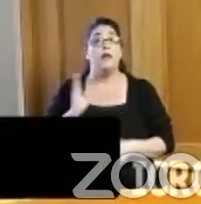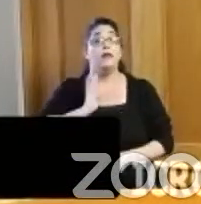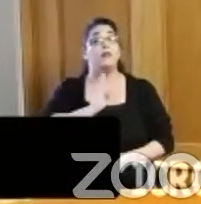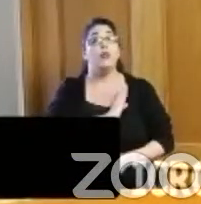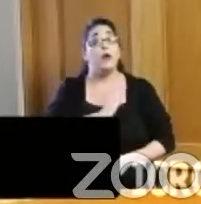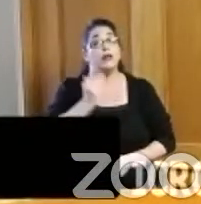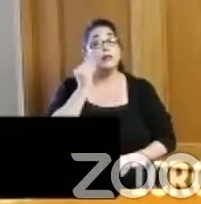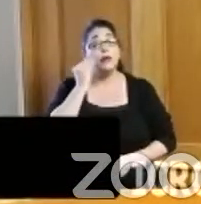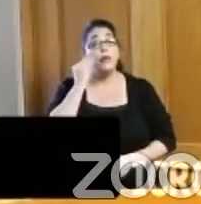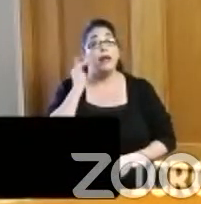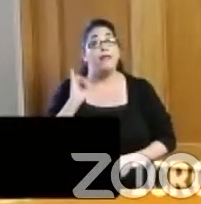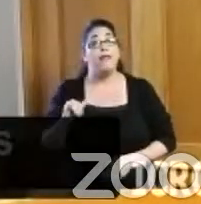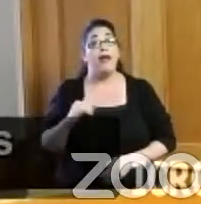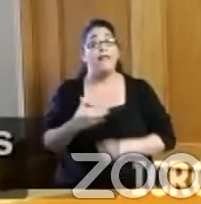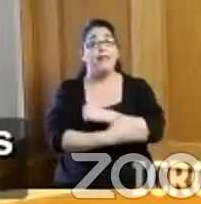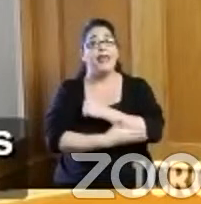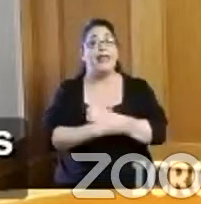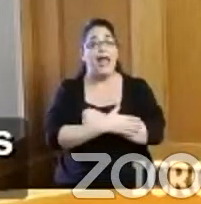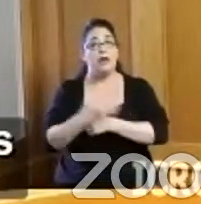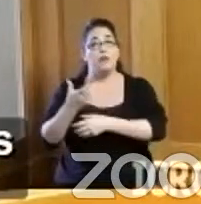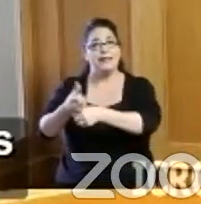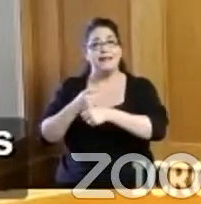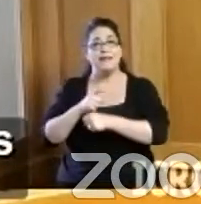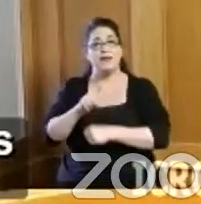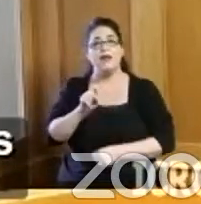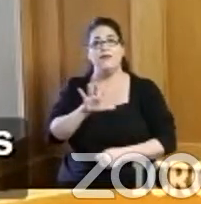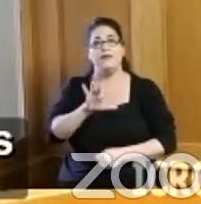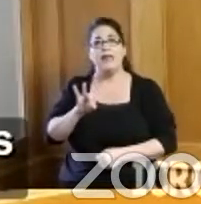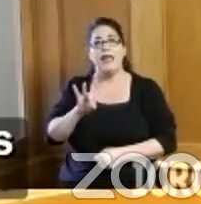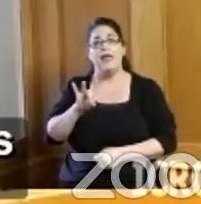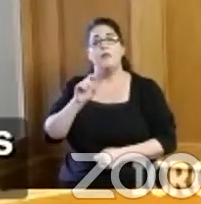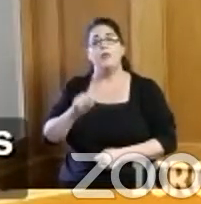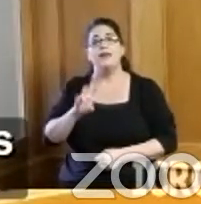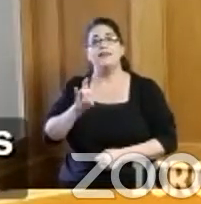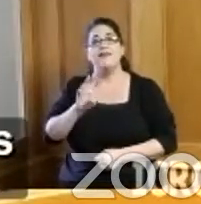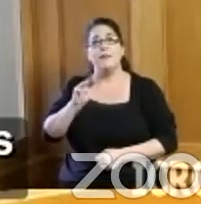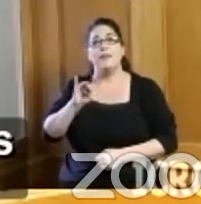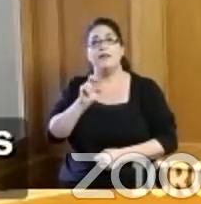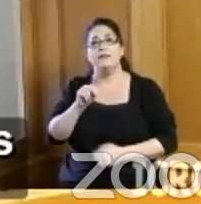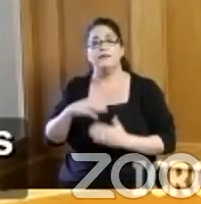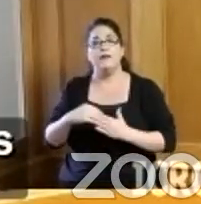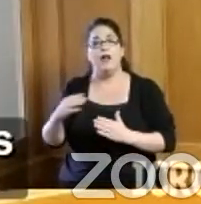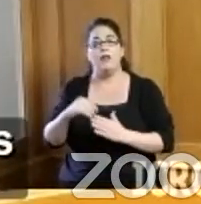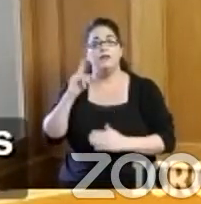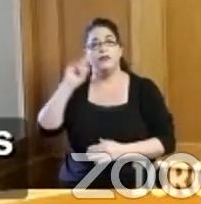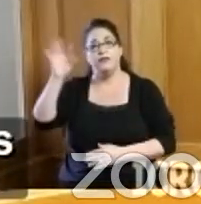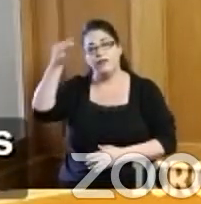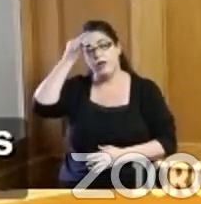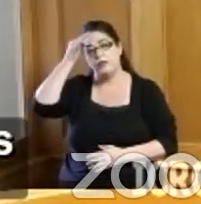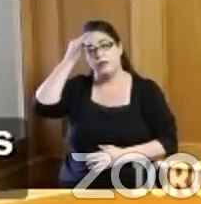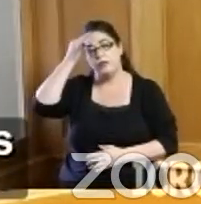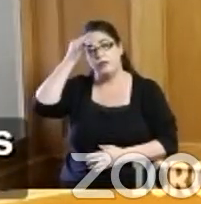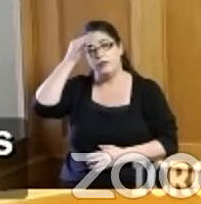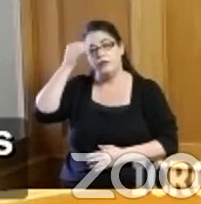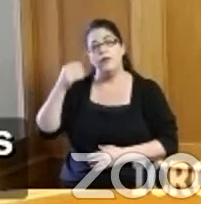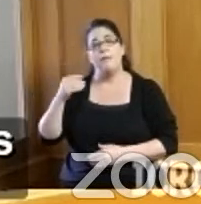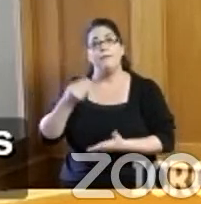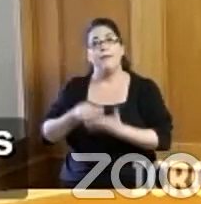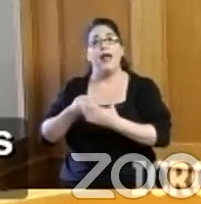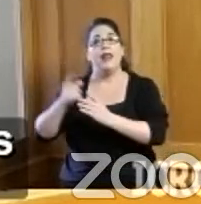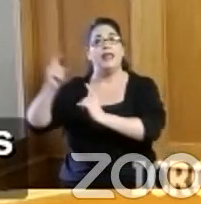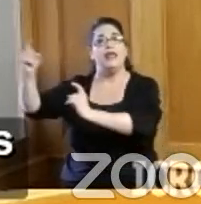the county is in receipt of $158.7 million in federal relief related